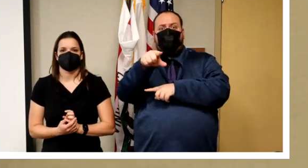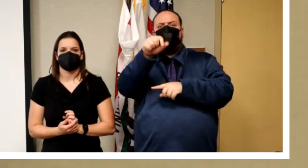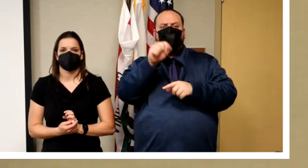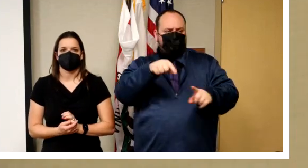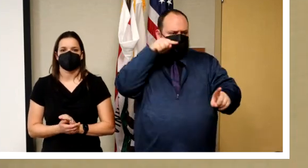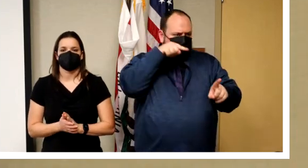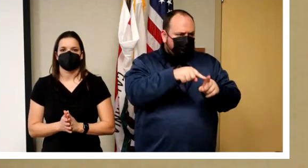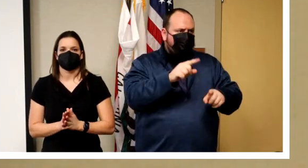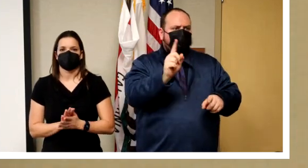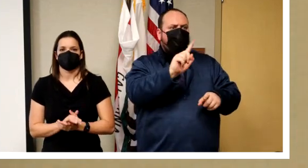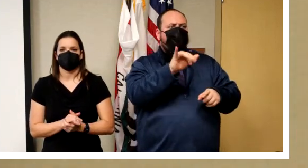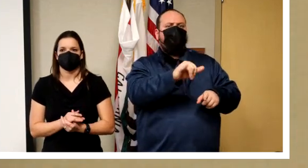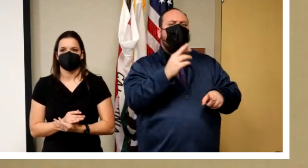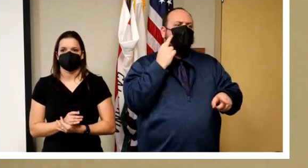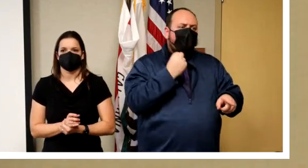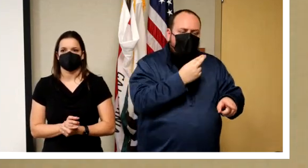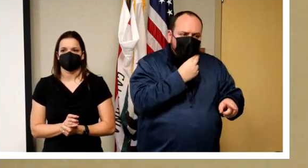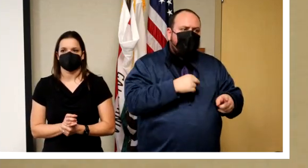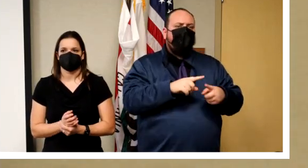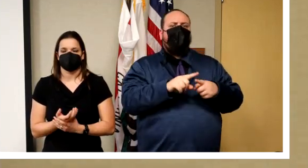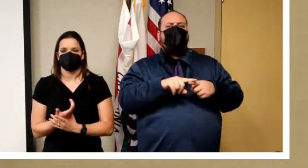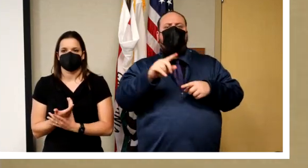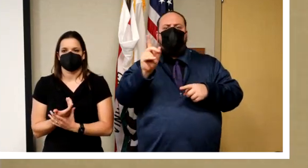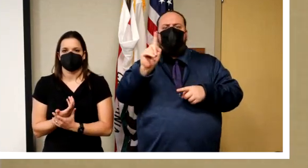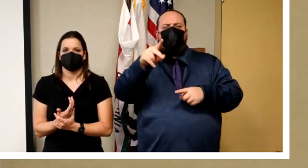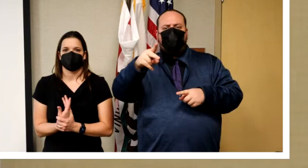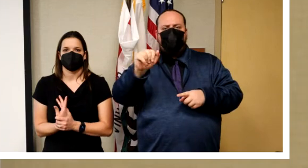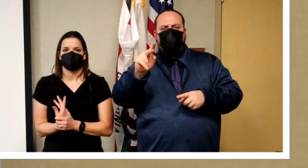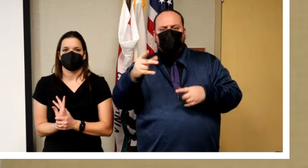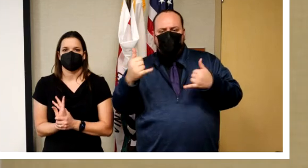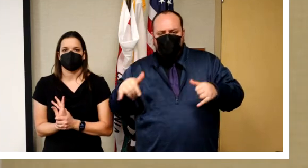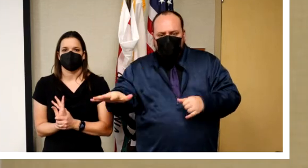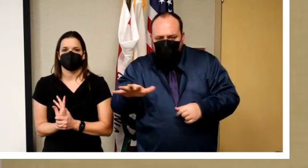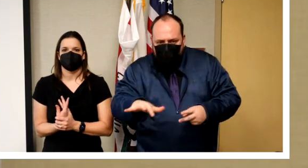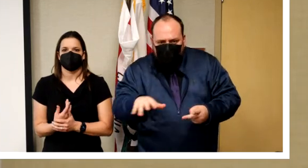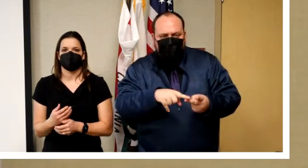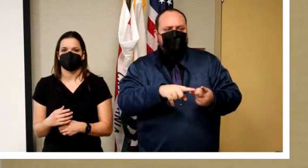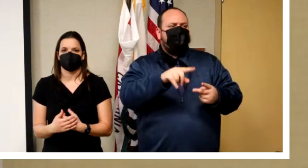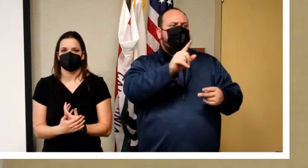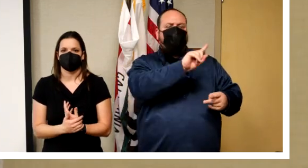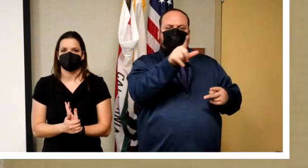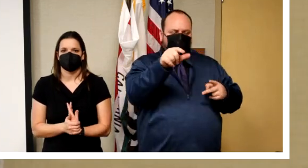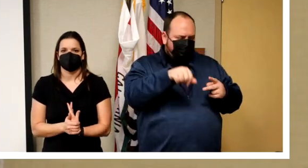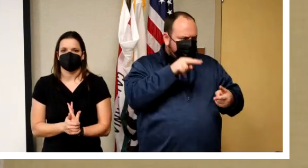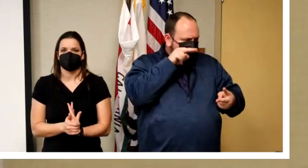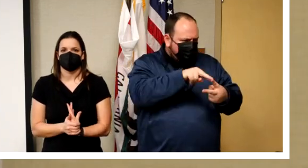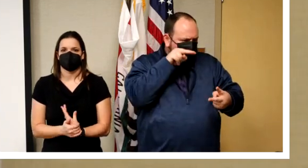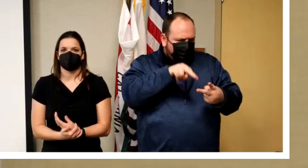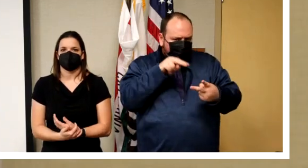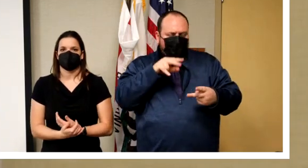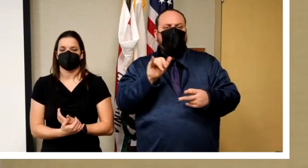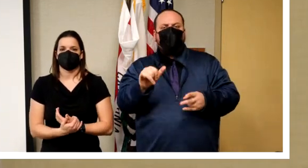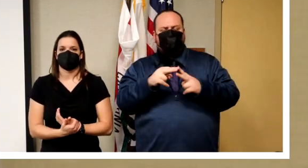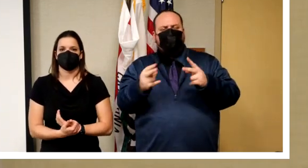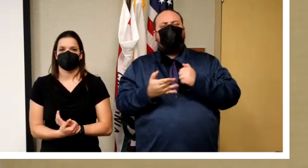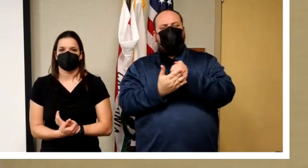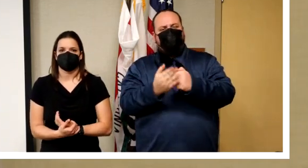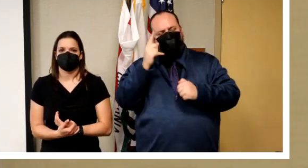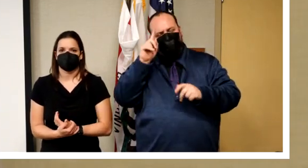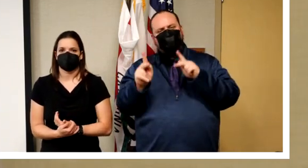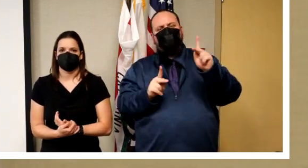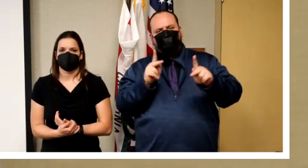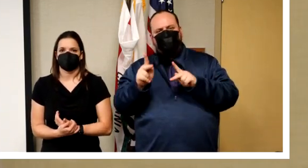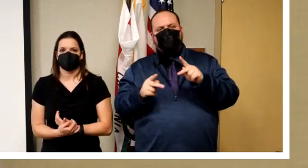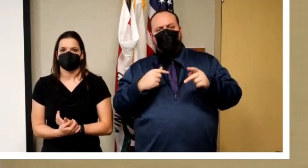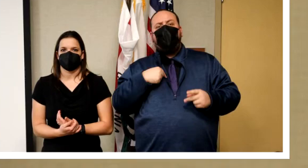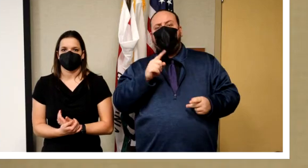favorite fast food restaurant's in the middle of there, or a park, or whatever you want to look up to be able to determine that. And we found that that's been very helpful for people who want to